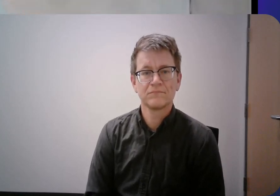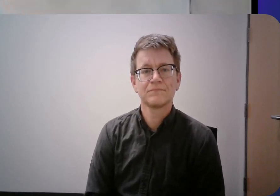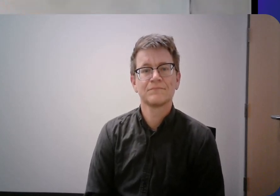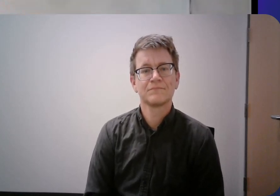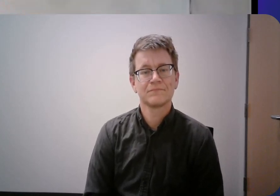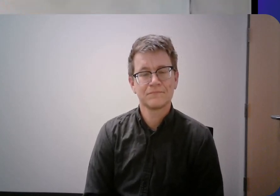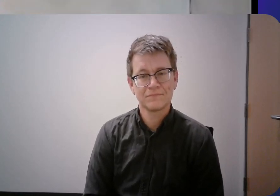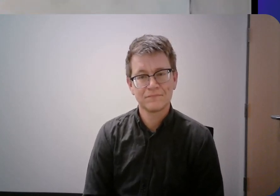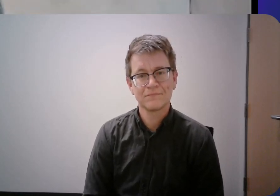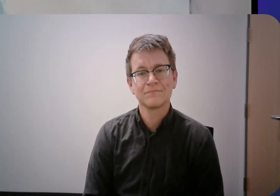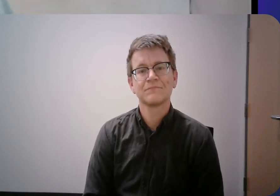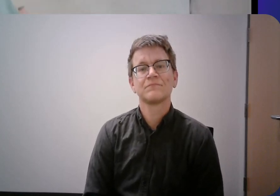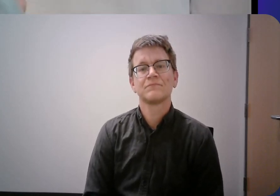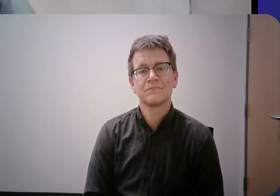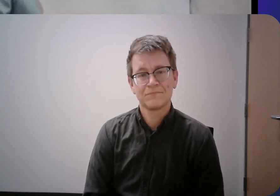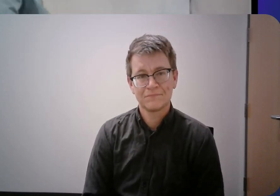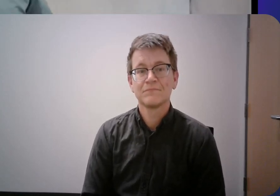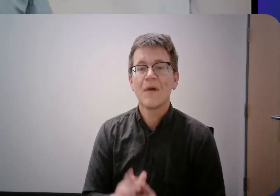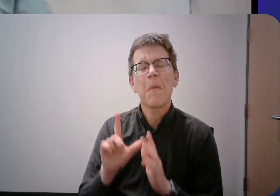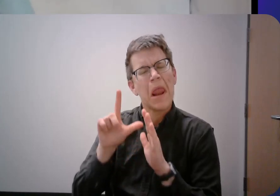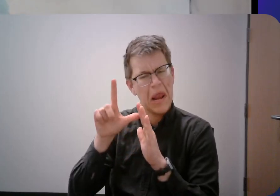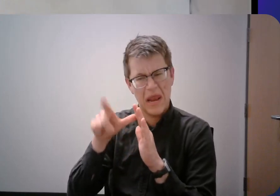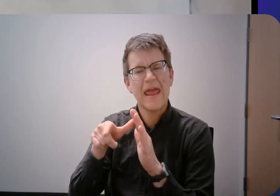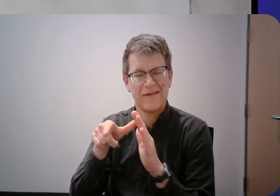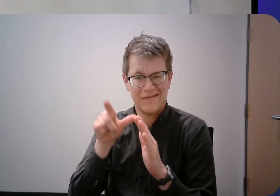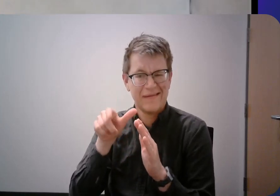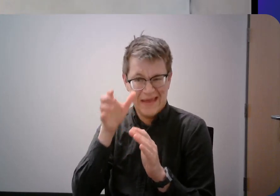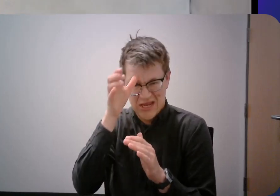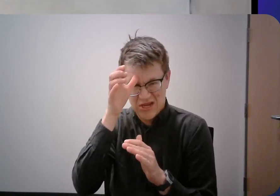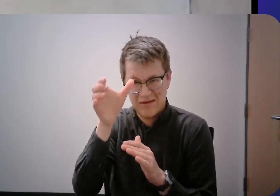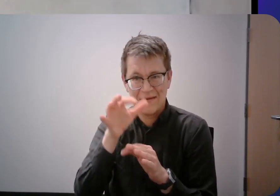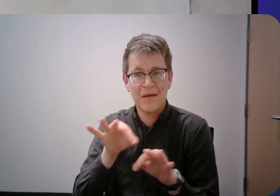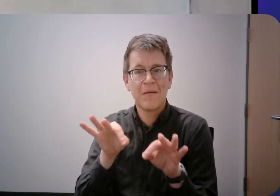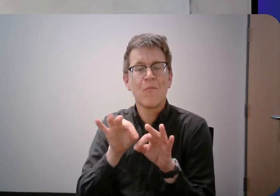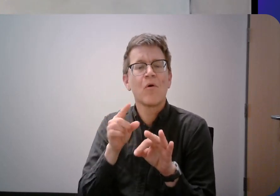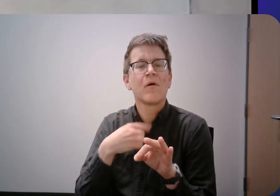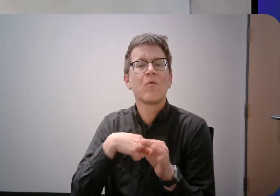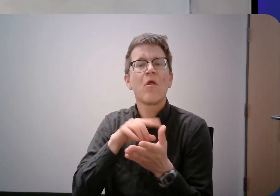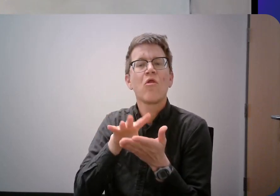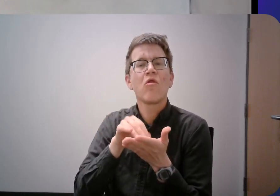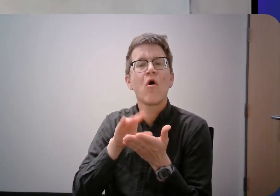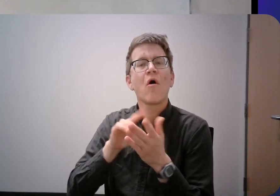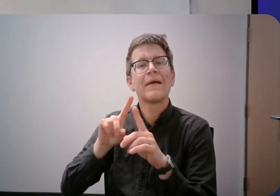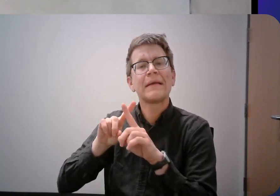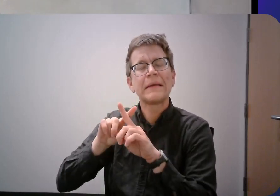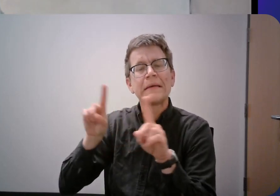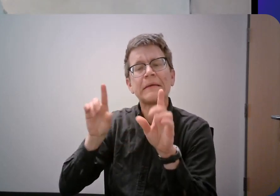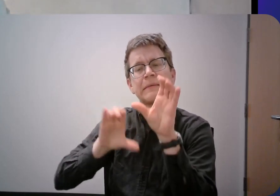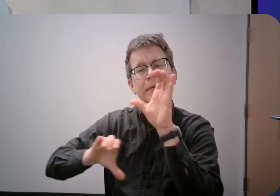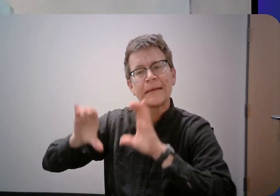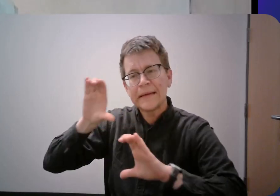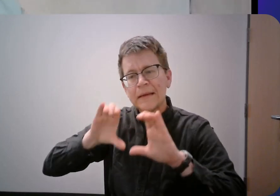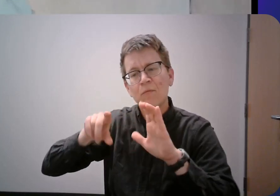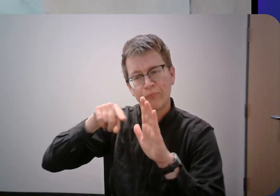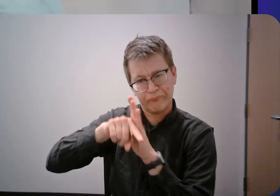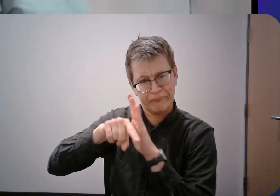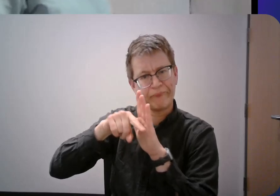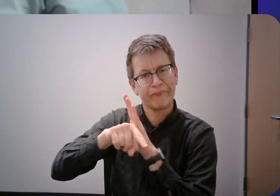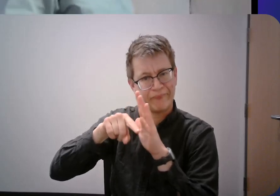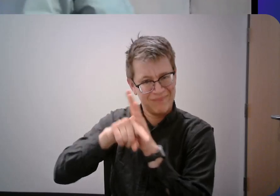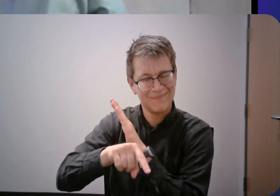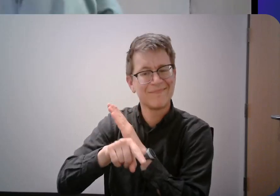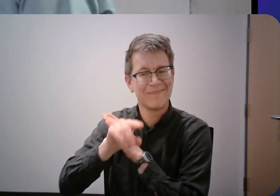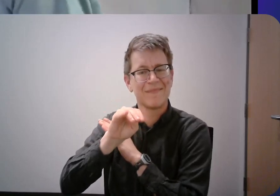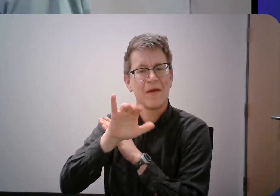And they communicate. And they send, I mean, they don't pick up a phone and call. No. They write little messages to one another.